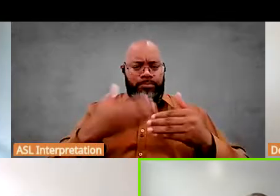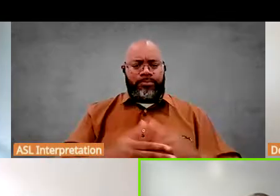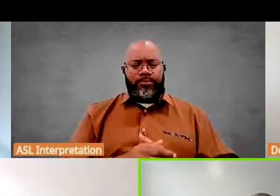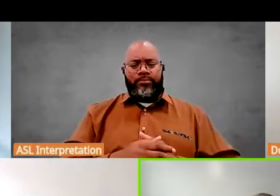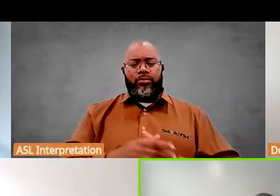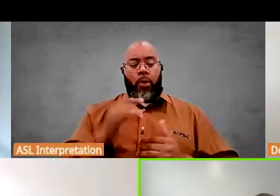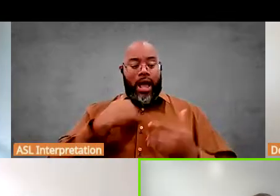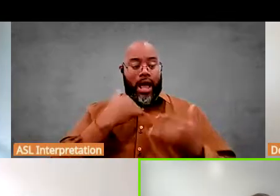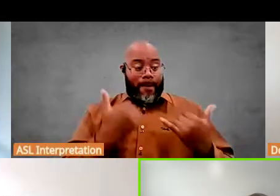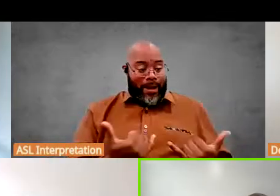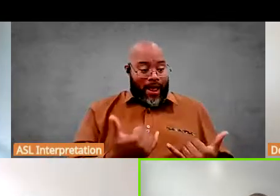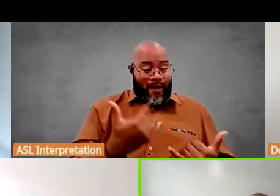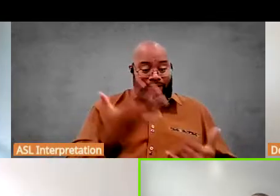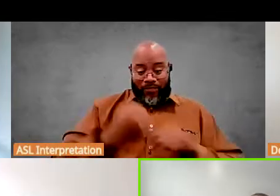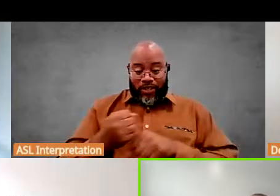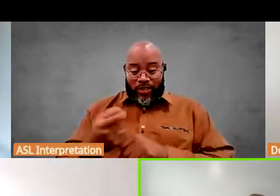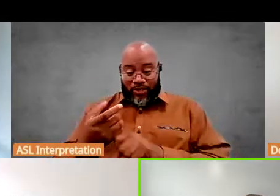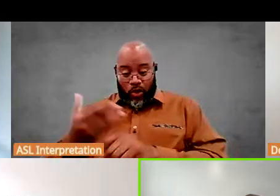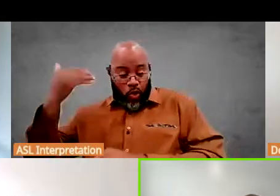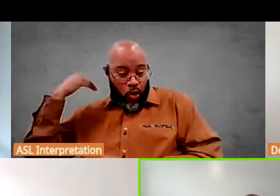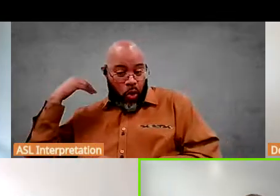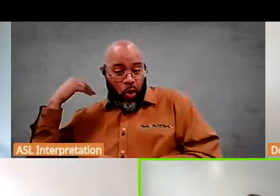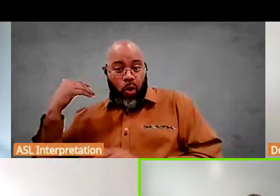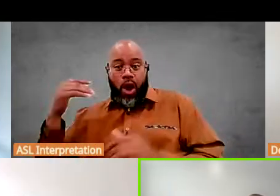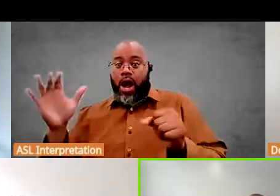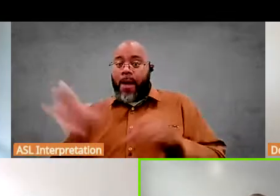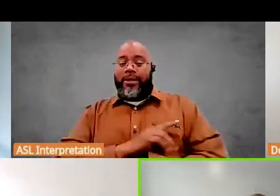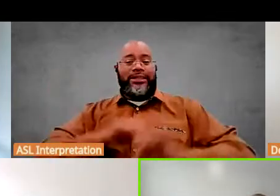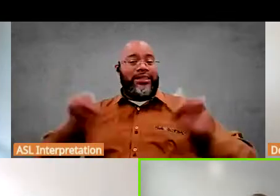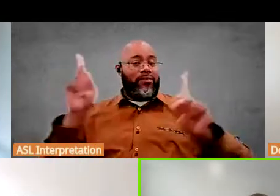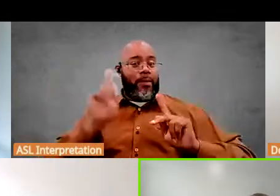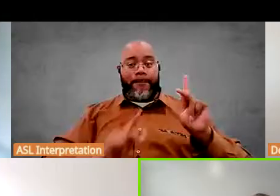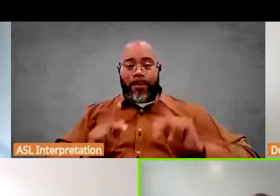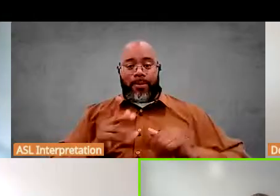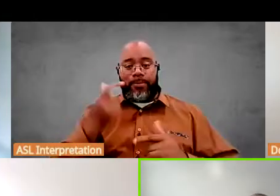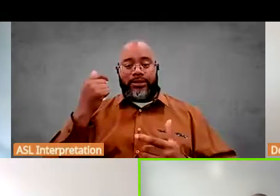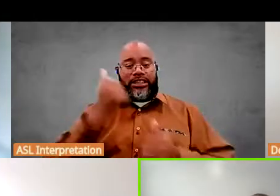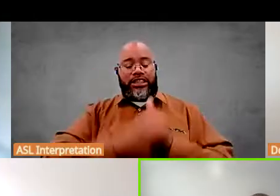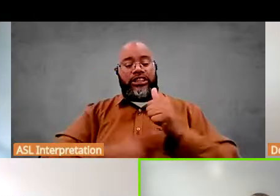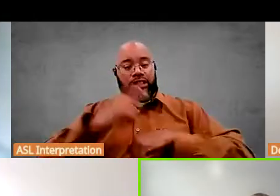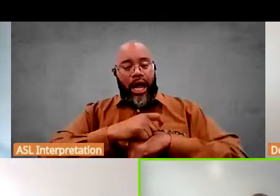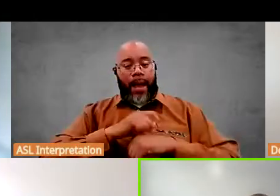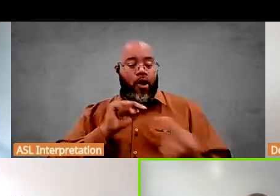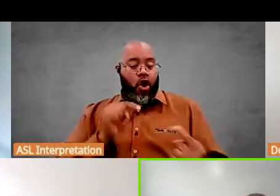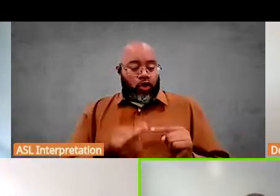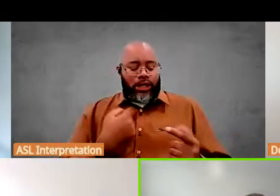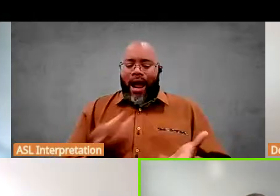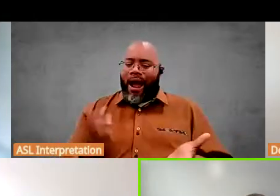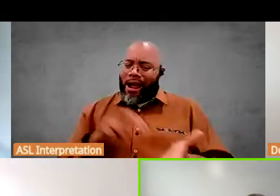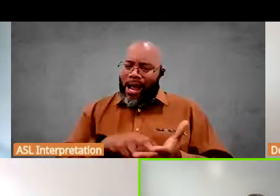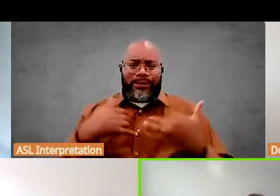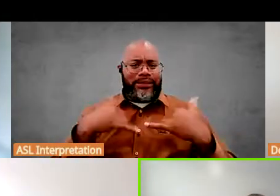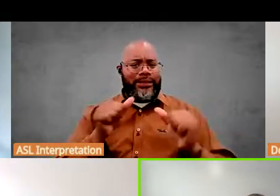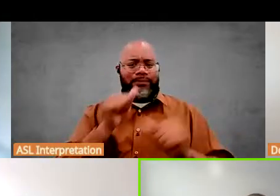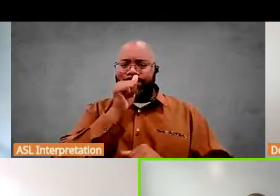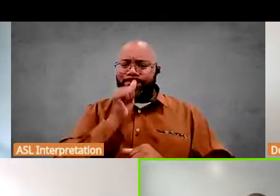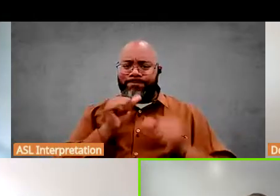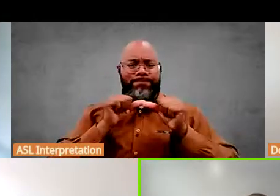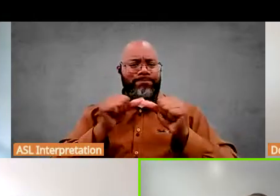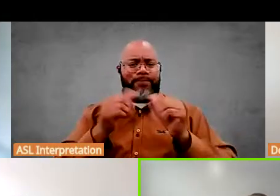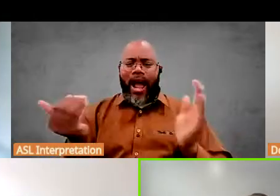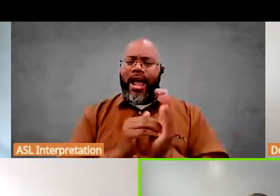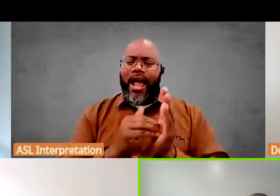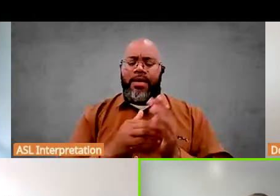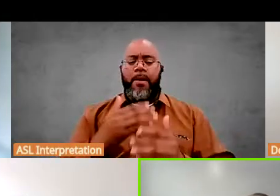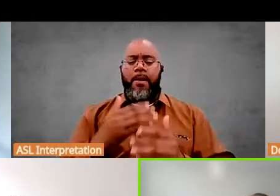now versus like 5 years ago, totally different people. And it's because each time it hurt, I got up and then just started going again. So